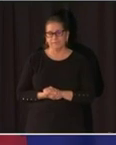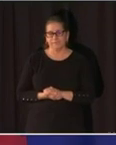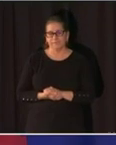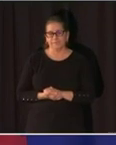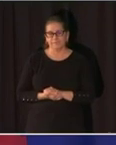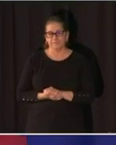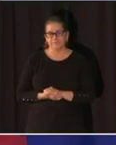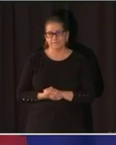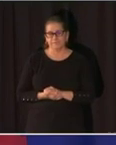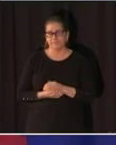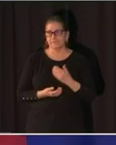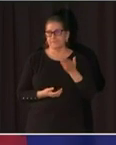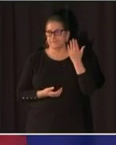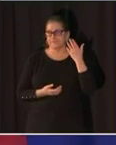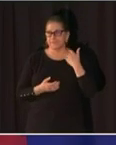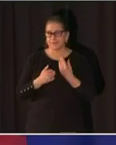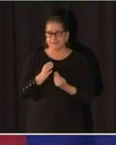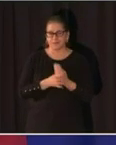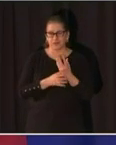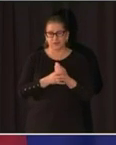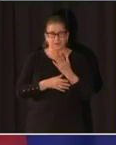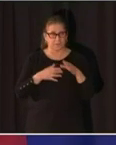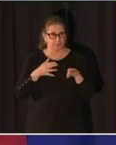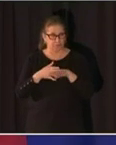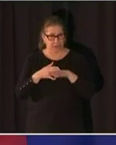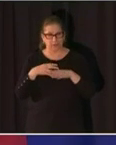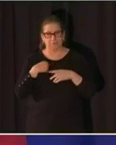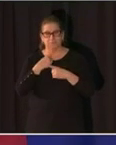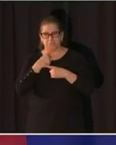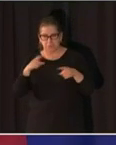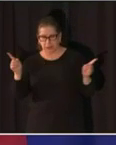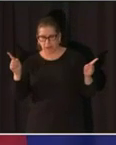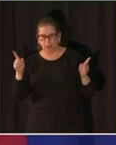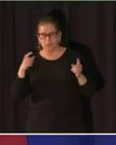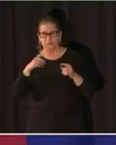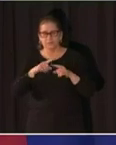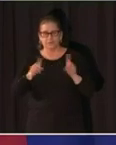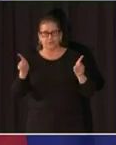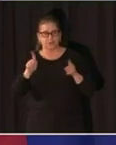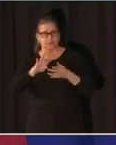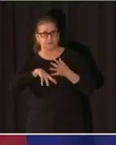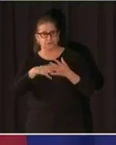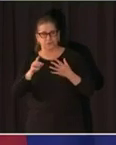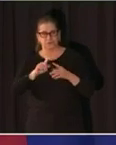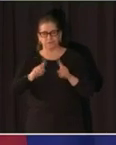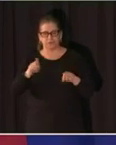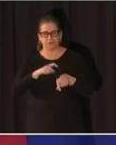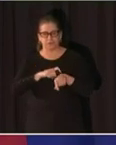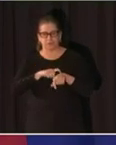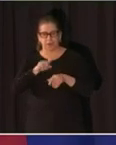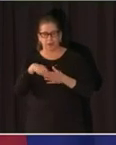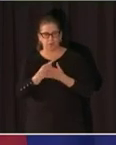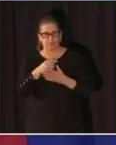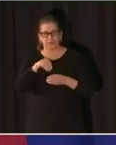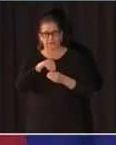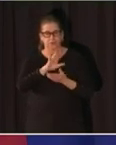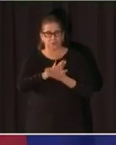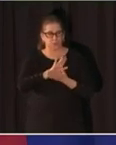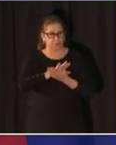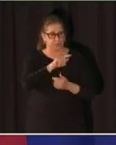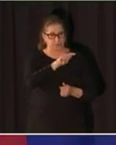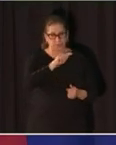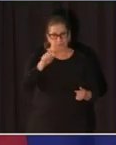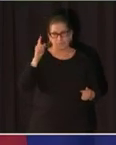break and modified schools, having meal sites throughout the city for students,